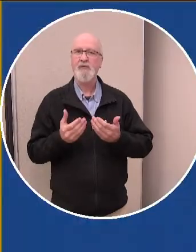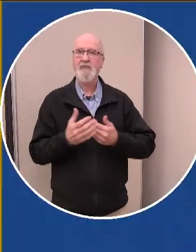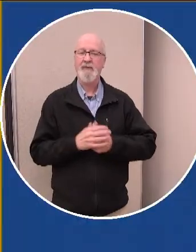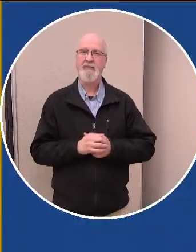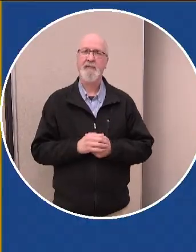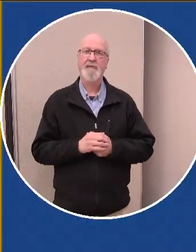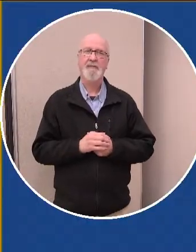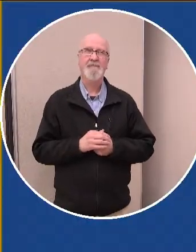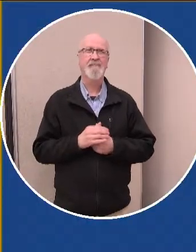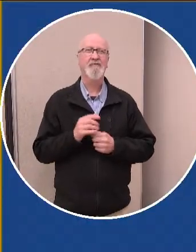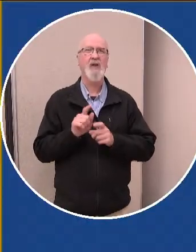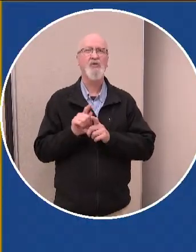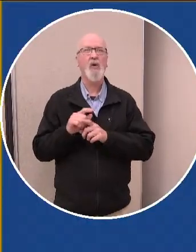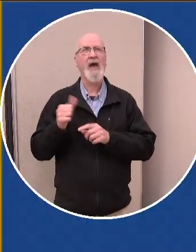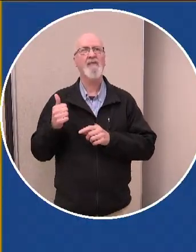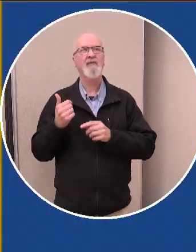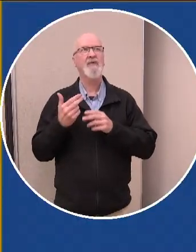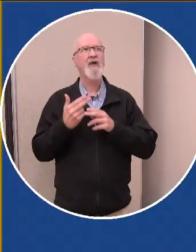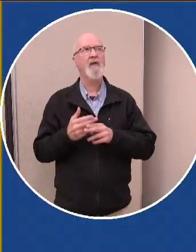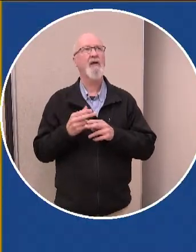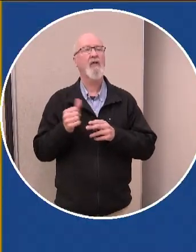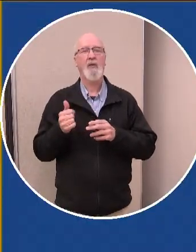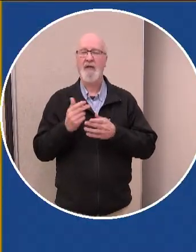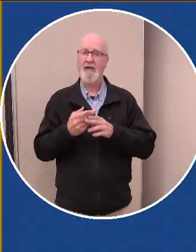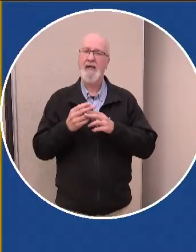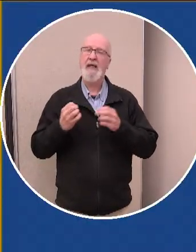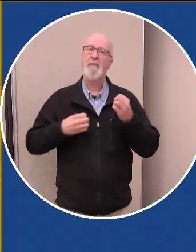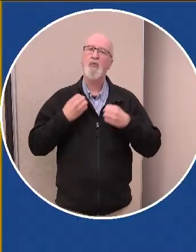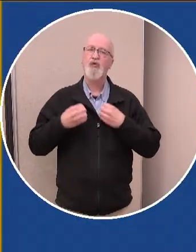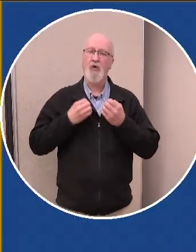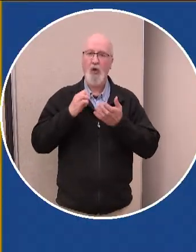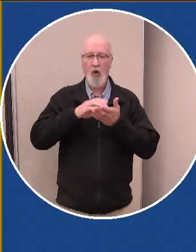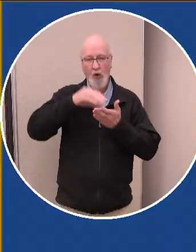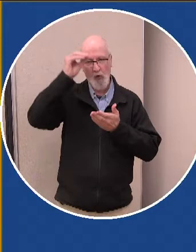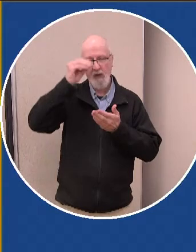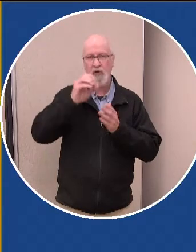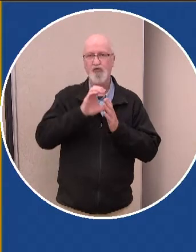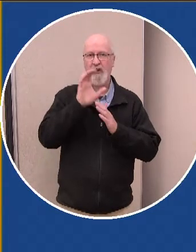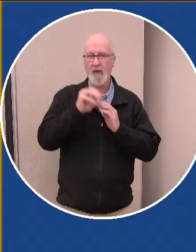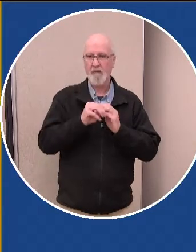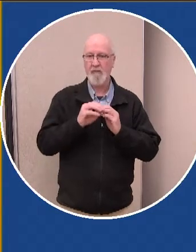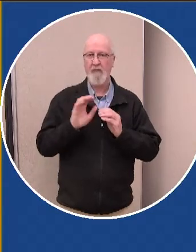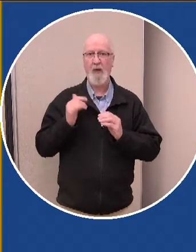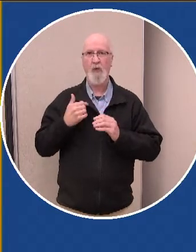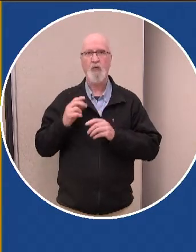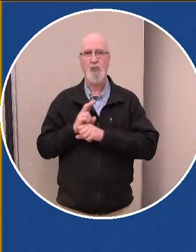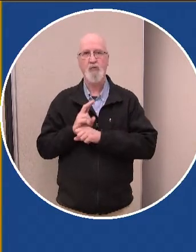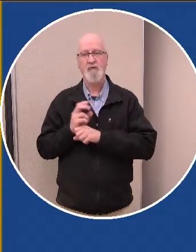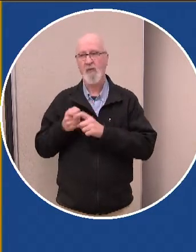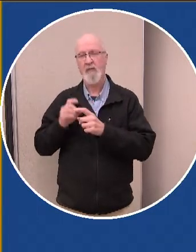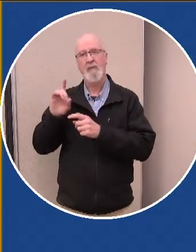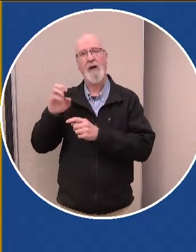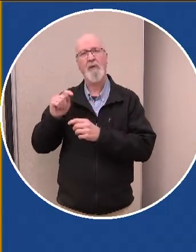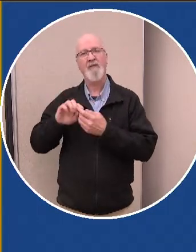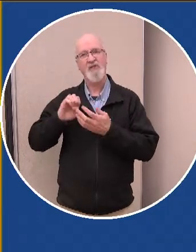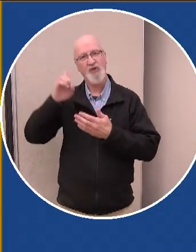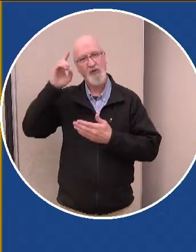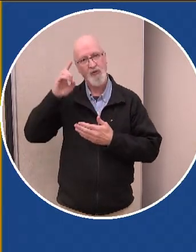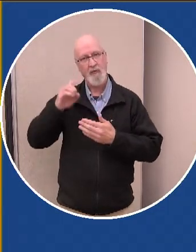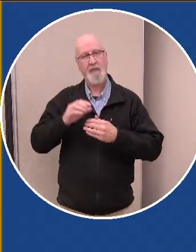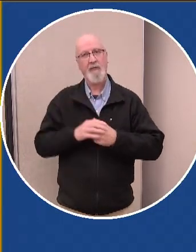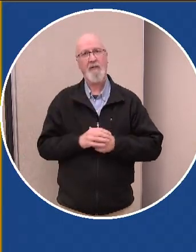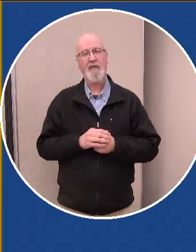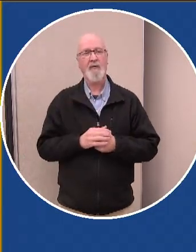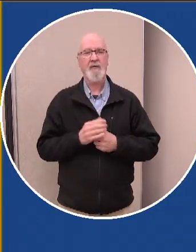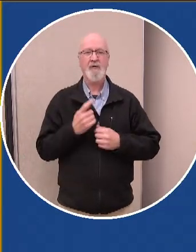also have some social and emotional learning curriculum that the district has been working with the Department of Education and Early Childhood Development to